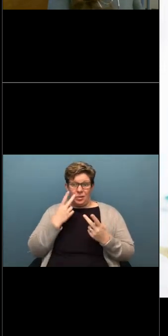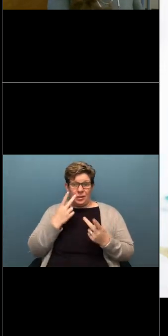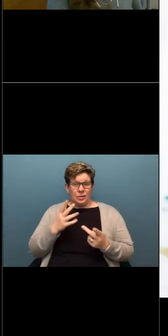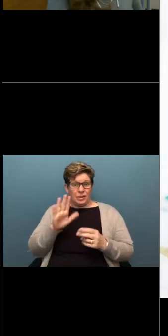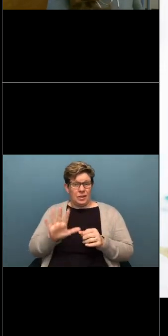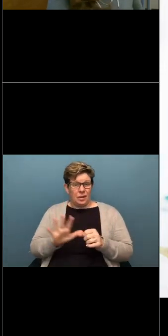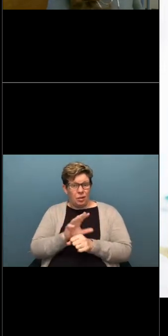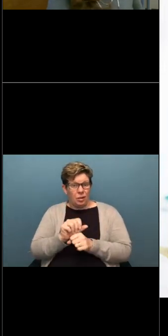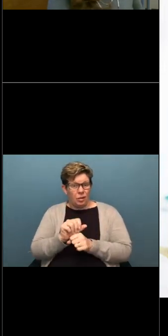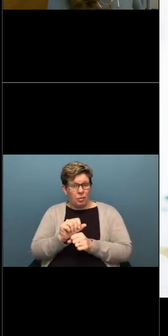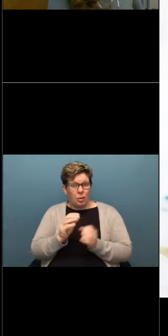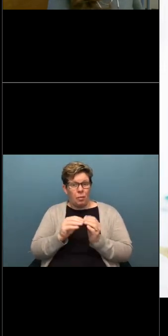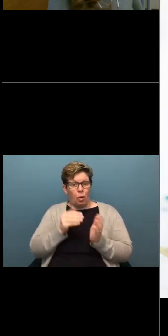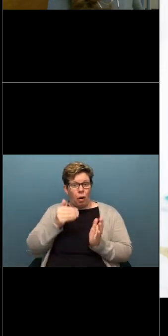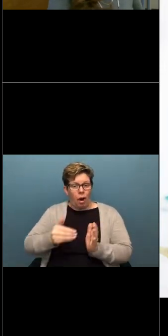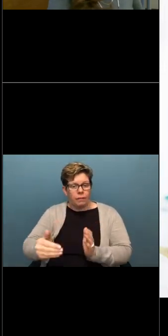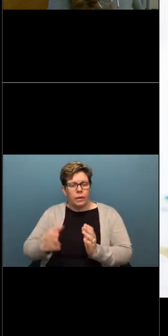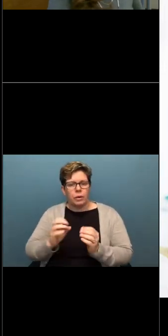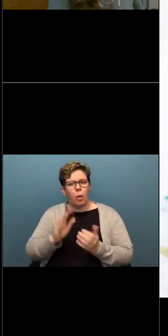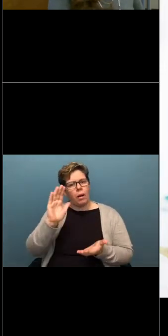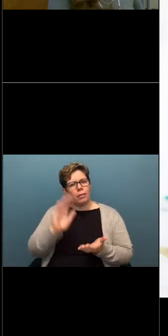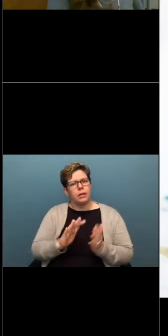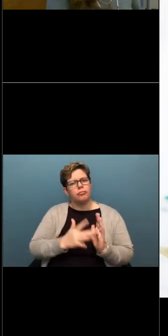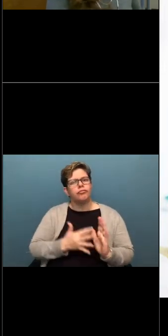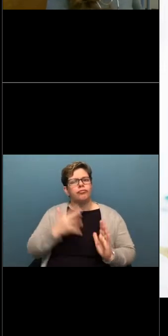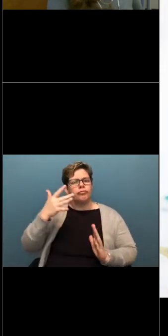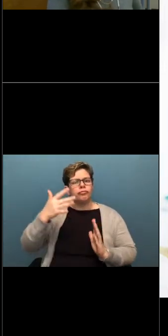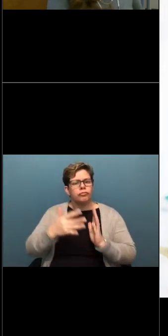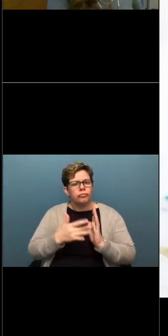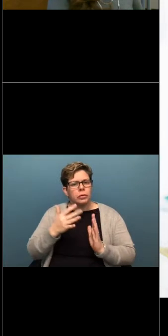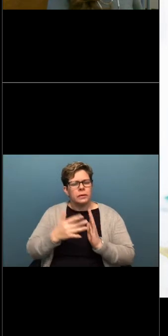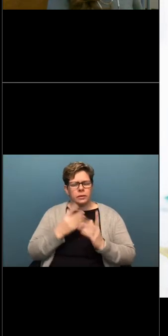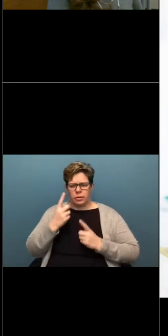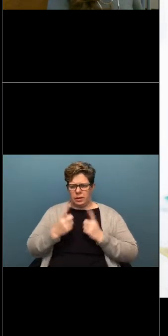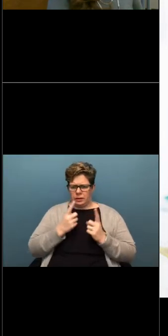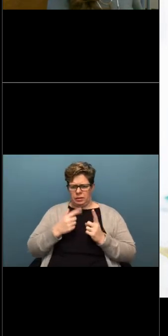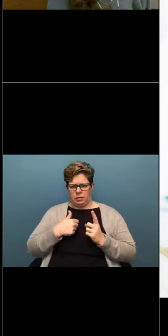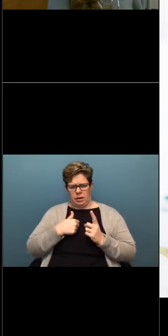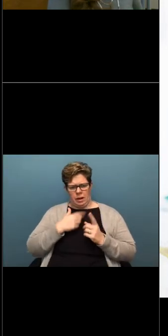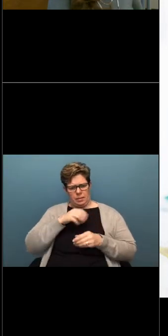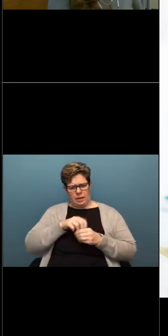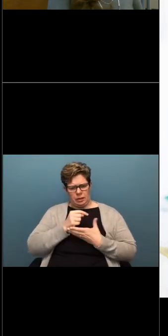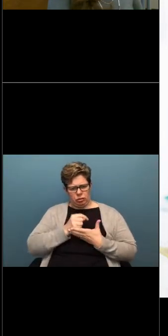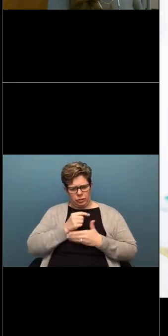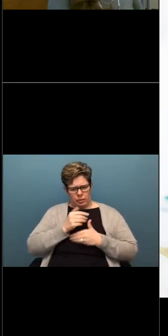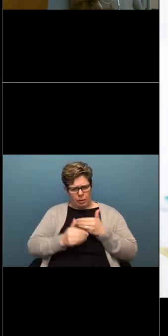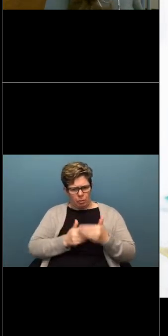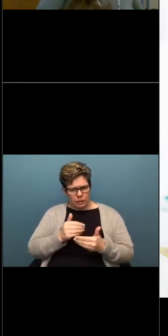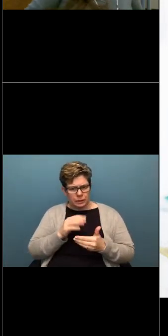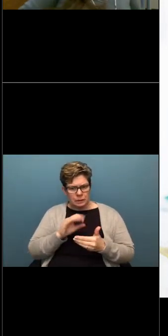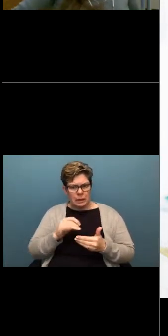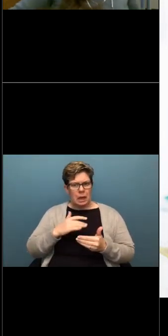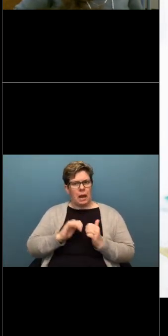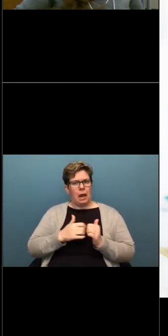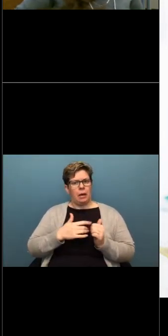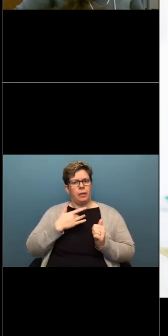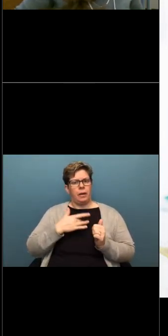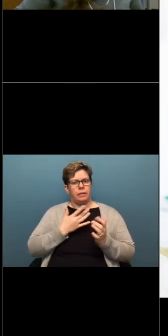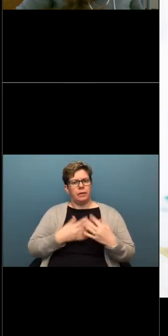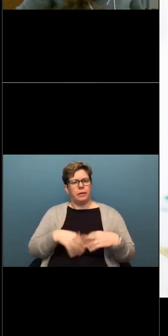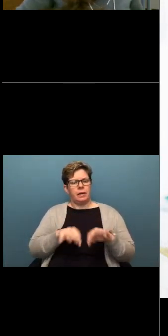frequently or less frequently. So just considering where you're at in your treatment and how you're feeling can be really important